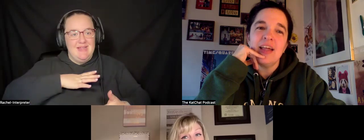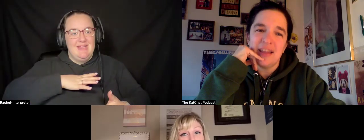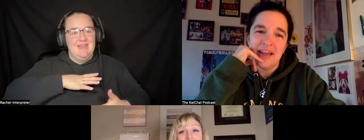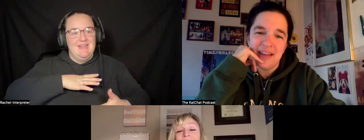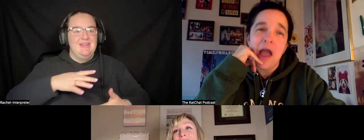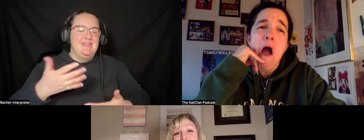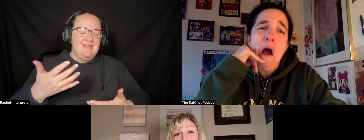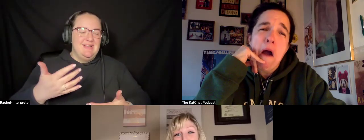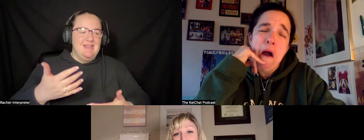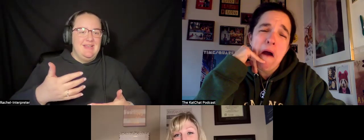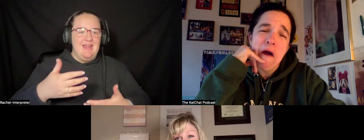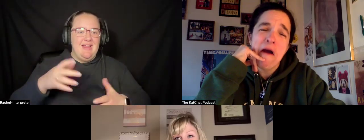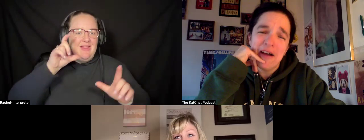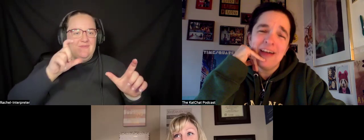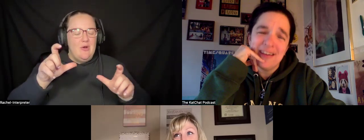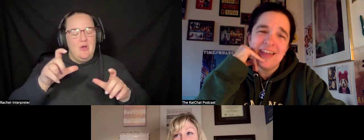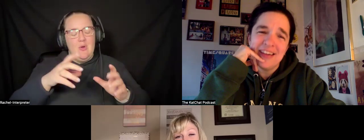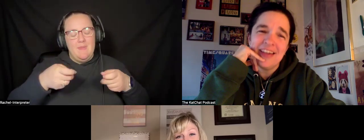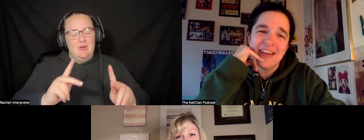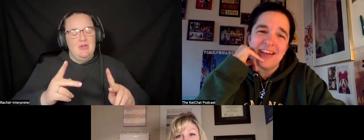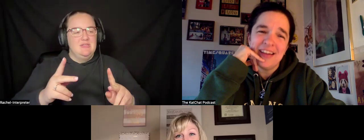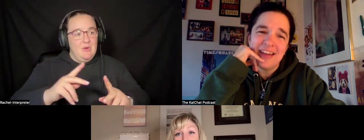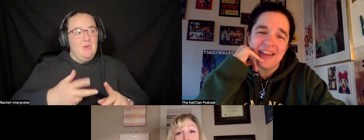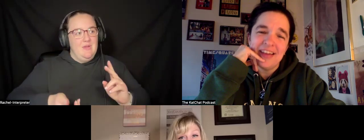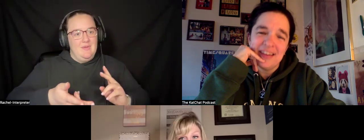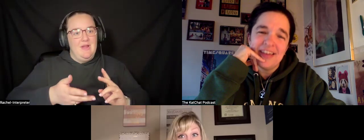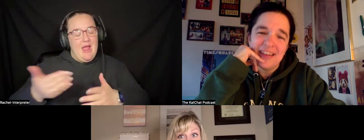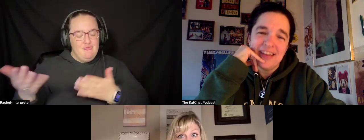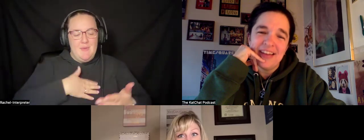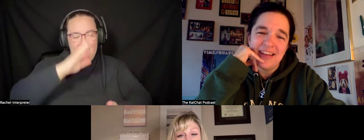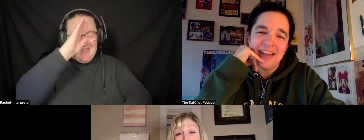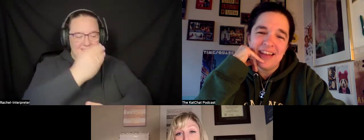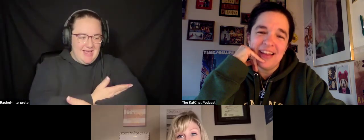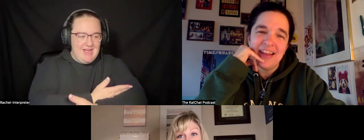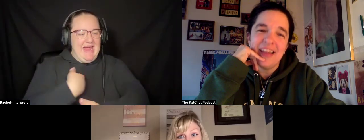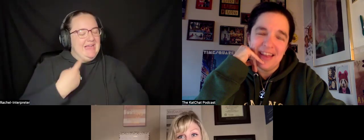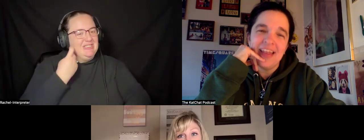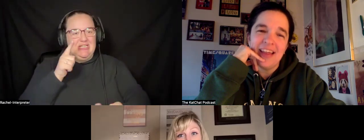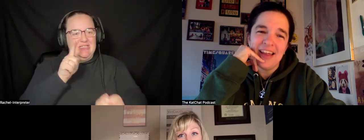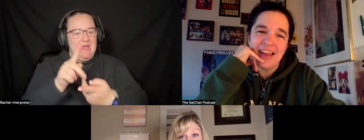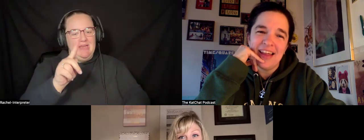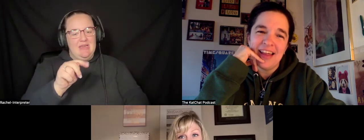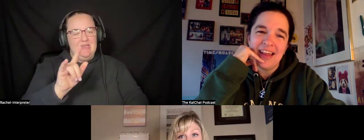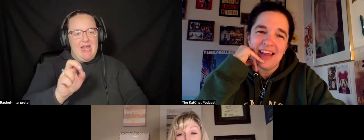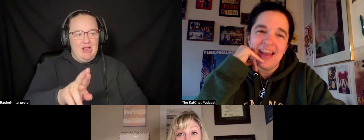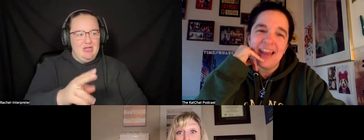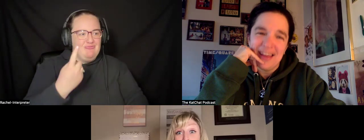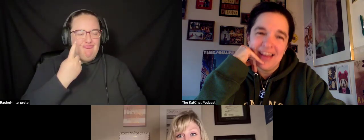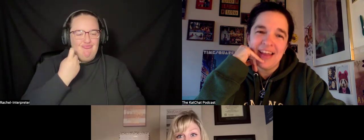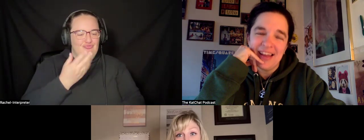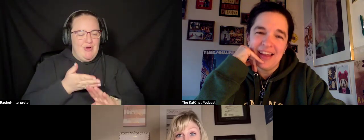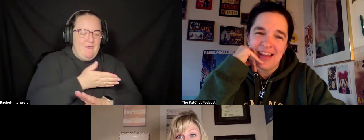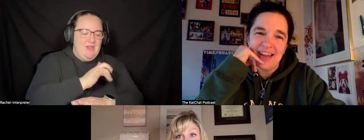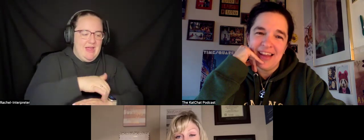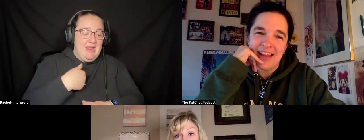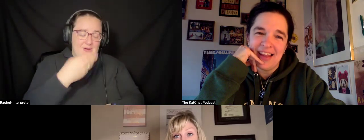and a baby. So I did, and so when I took Landon, and I had just met Tyler right before that at his booth and told him, hey, I'm